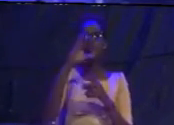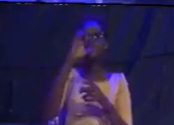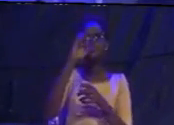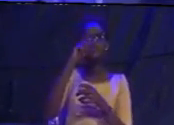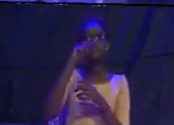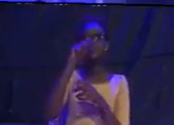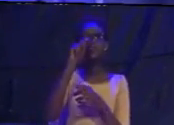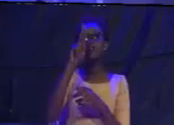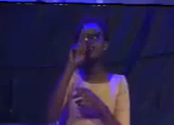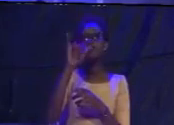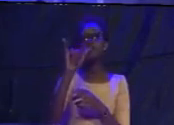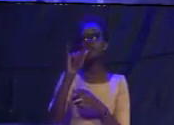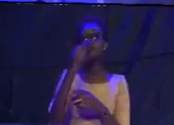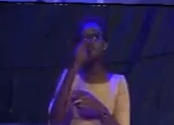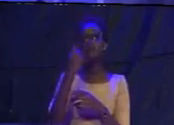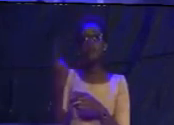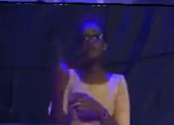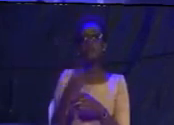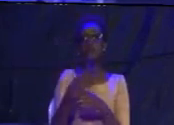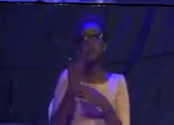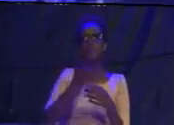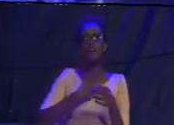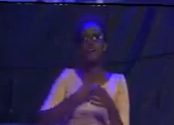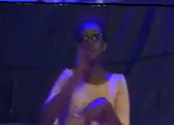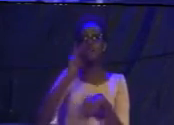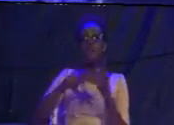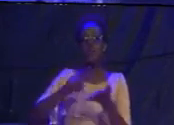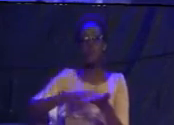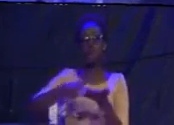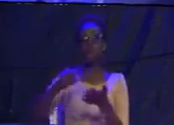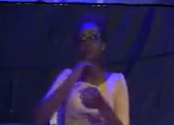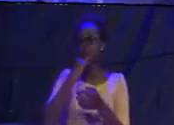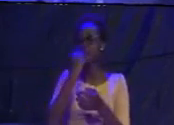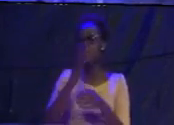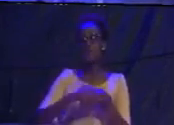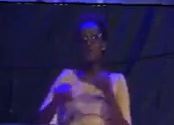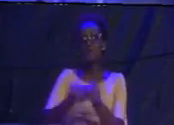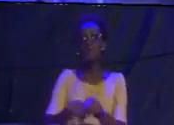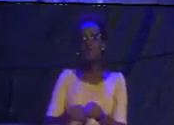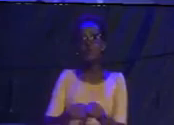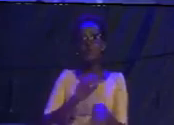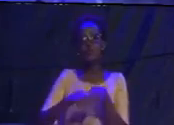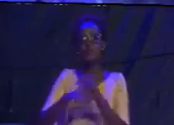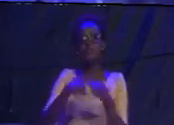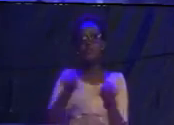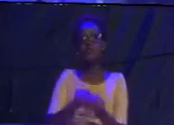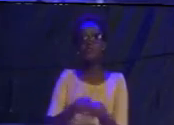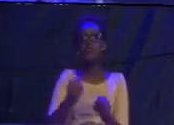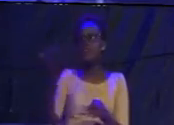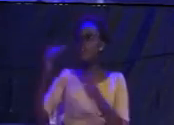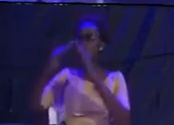in the 21st century. We still have people who walk with no